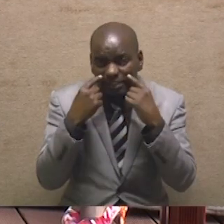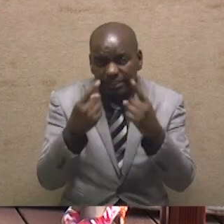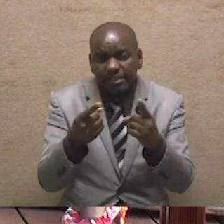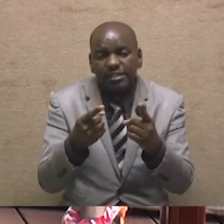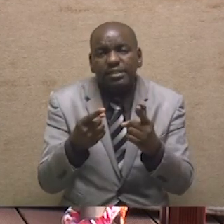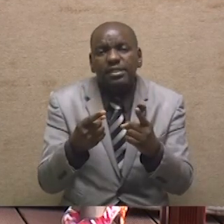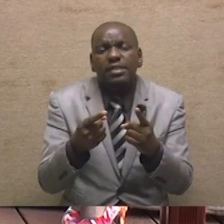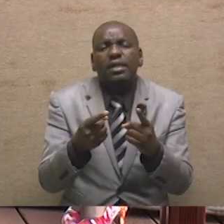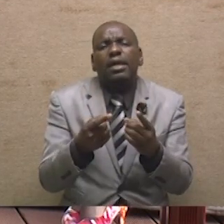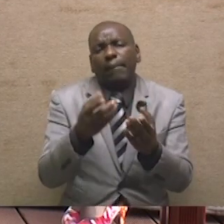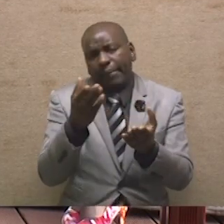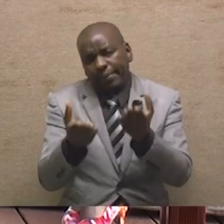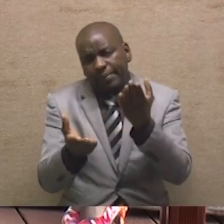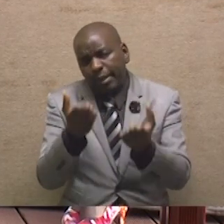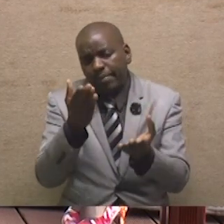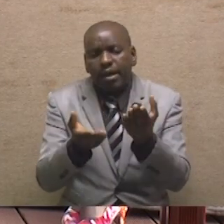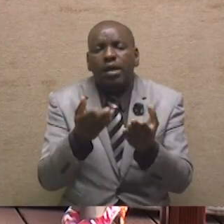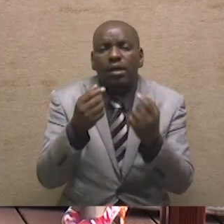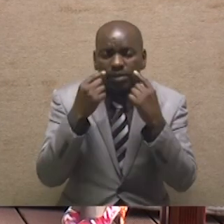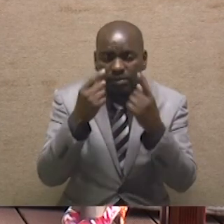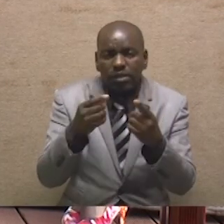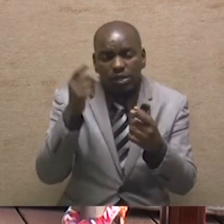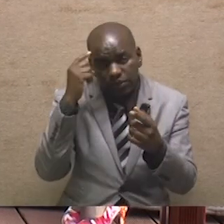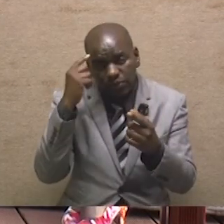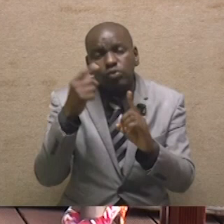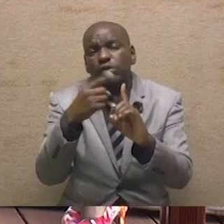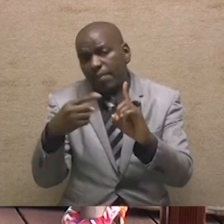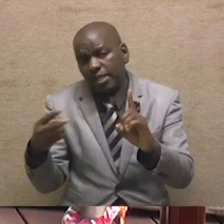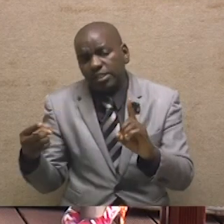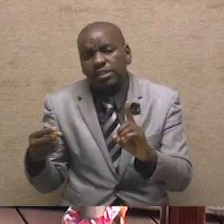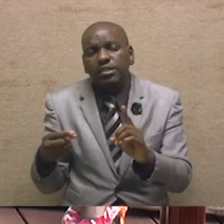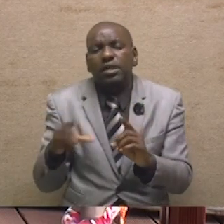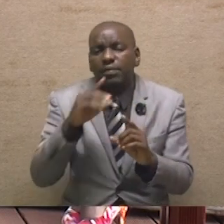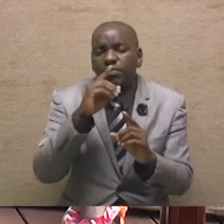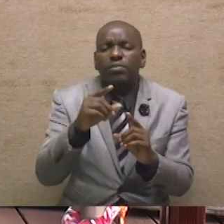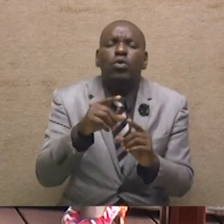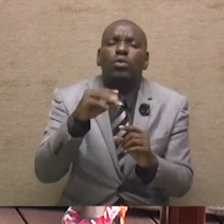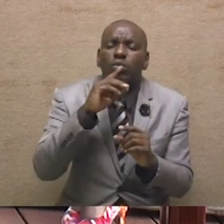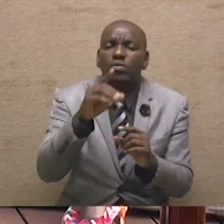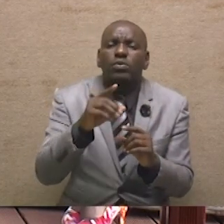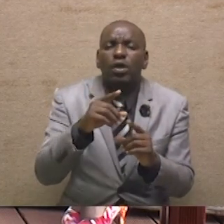degree of flexibility. Once you're known to the ministry, we can